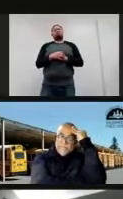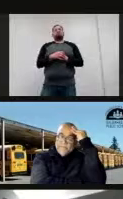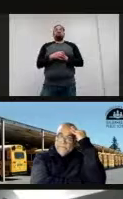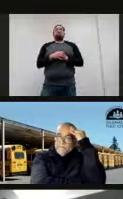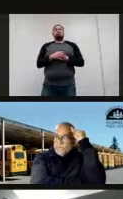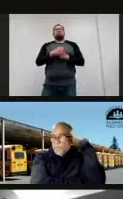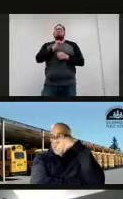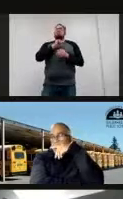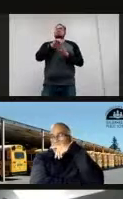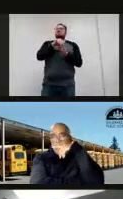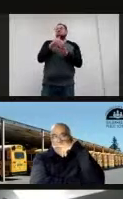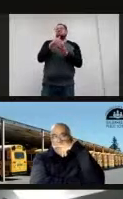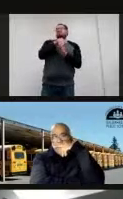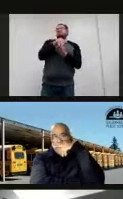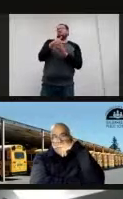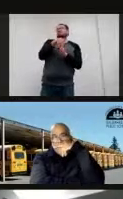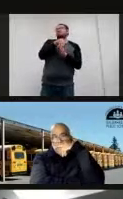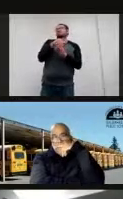fence, but